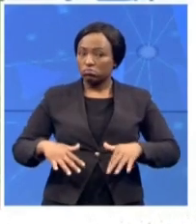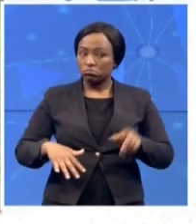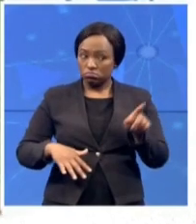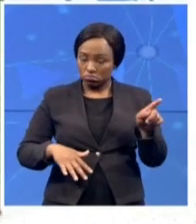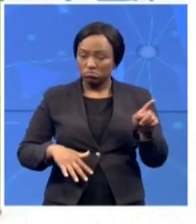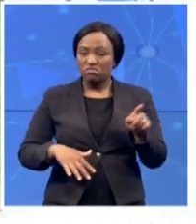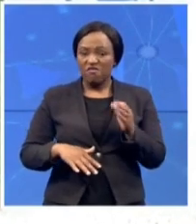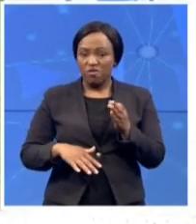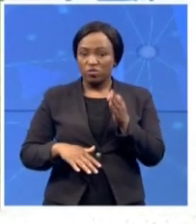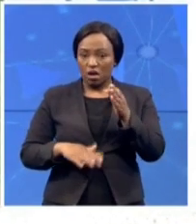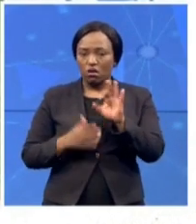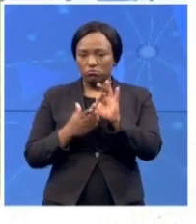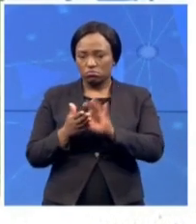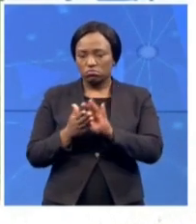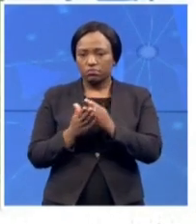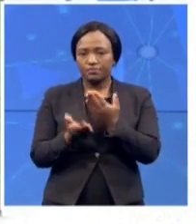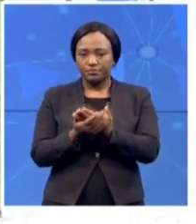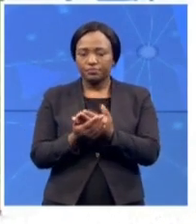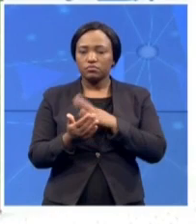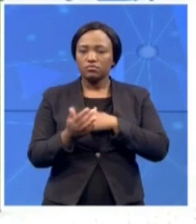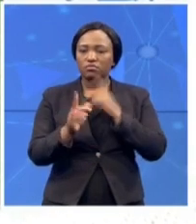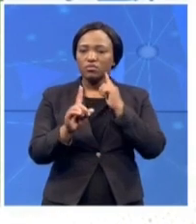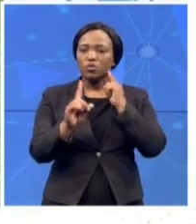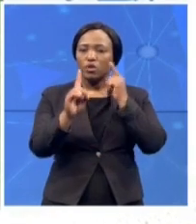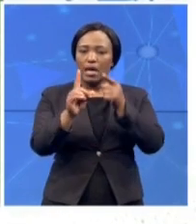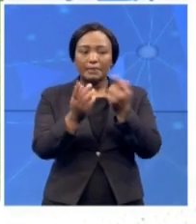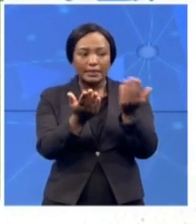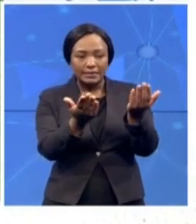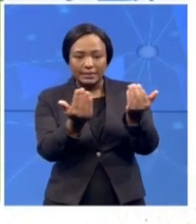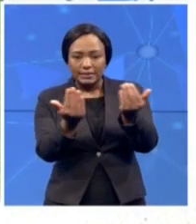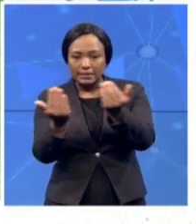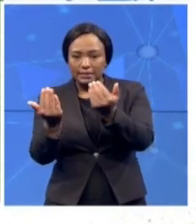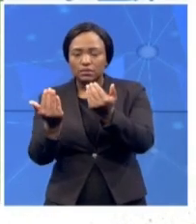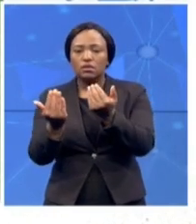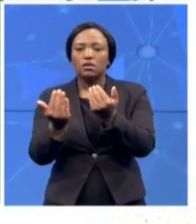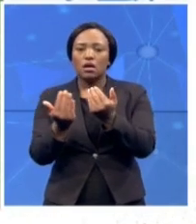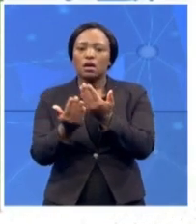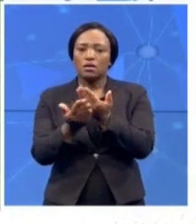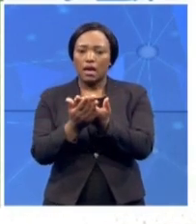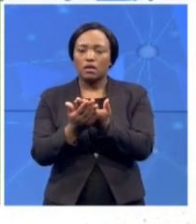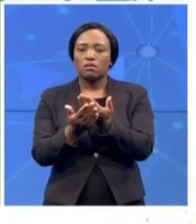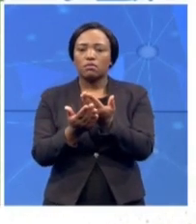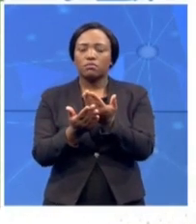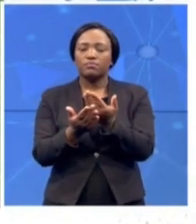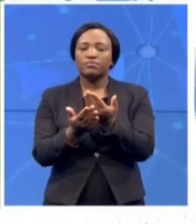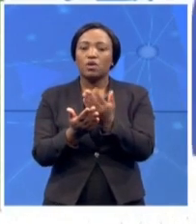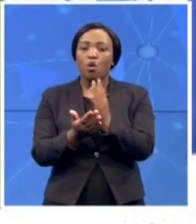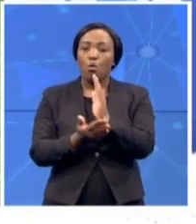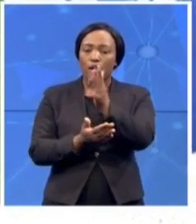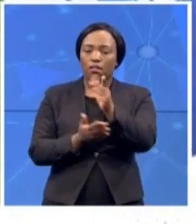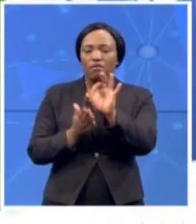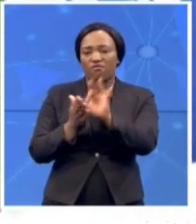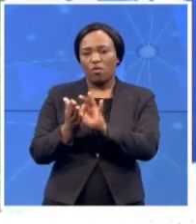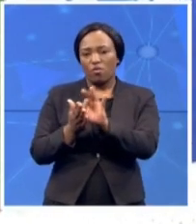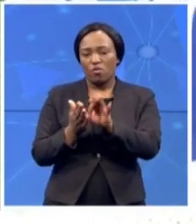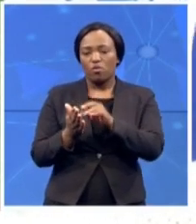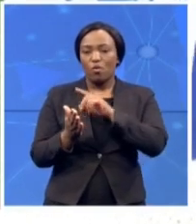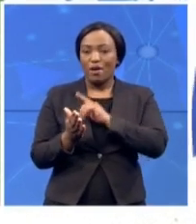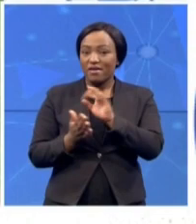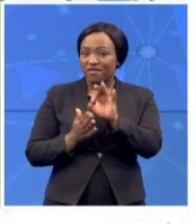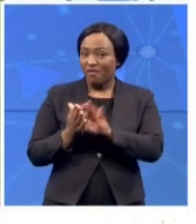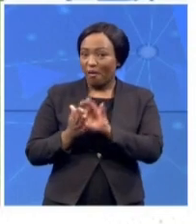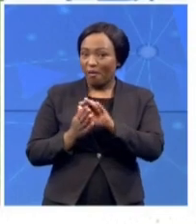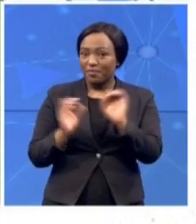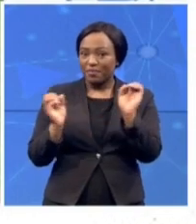get them out, to get them to vote. And we'll get them to be able to vote, should I say, because if they don't, their future is still going to be